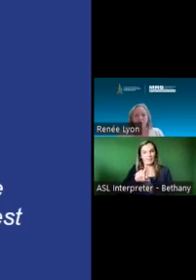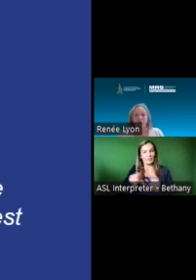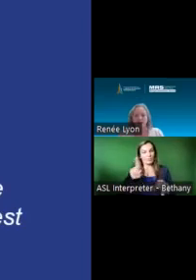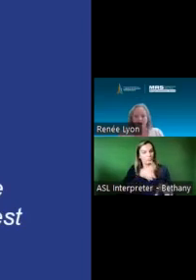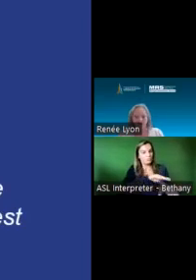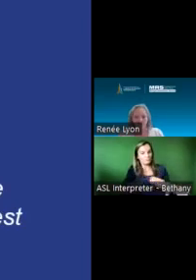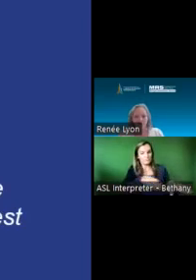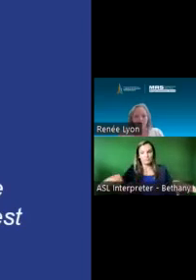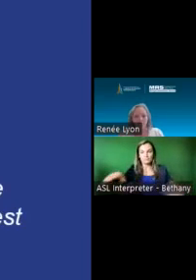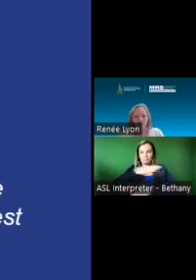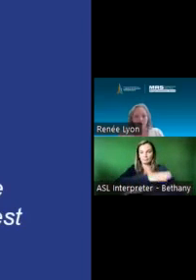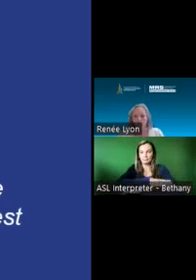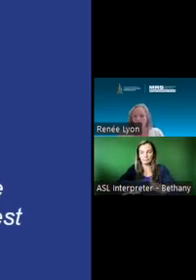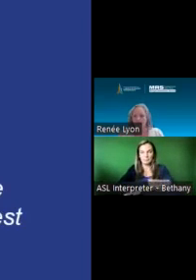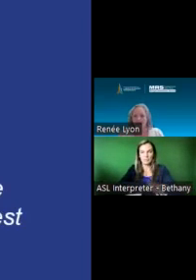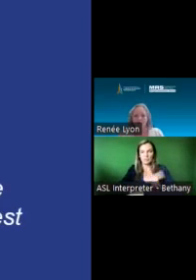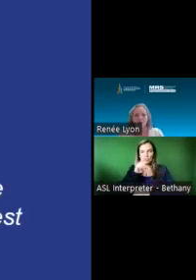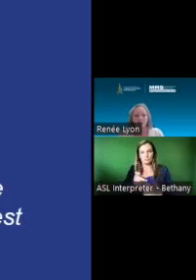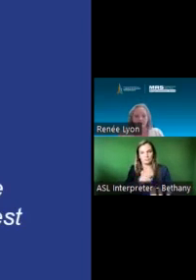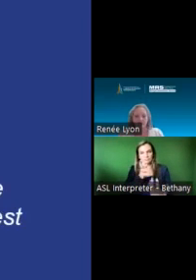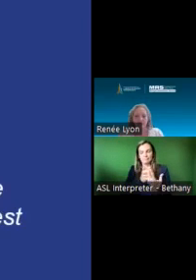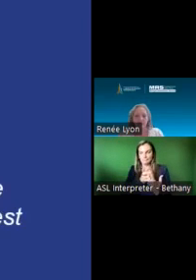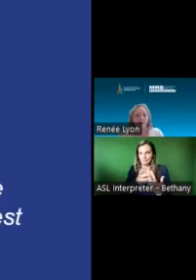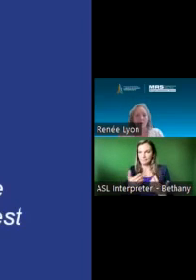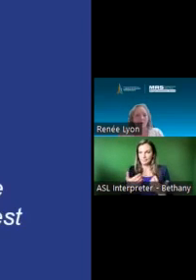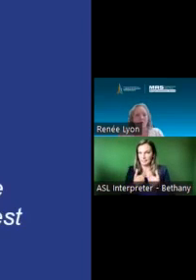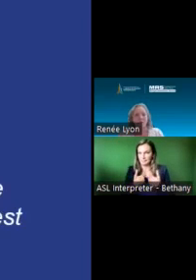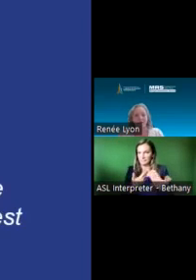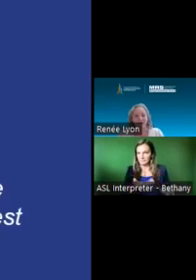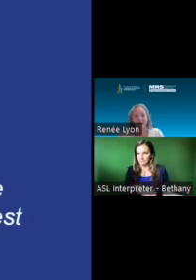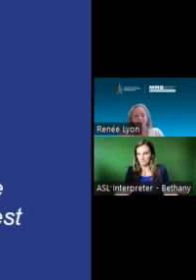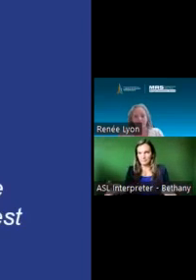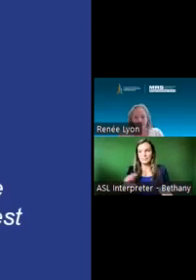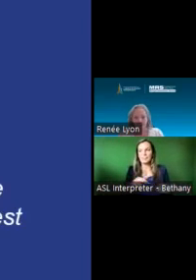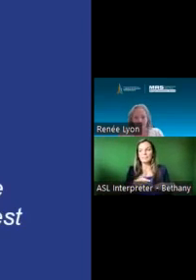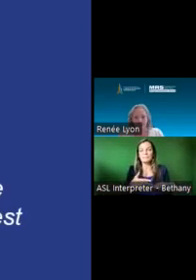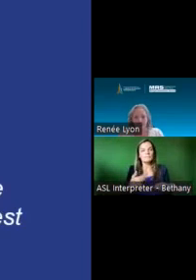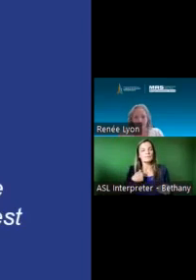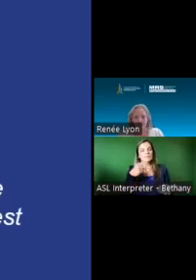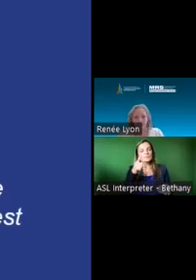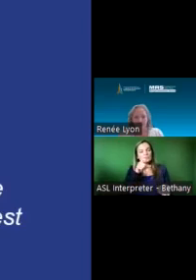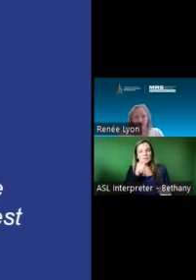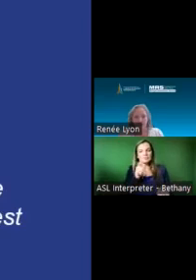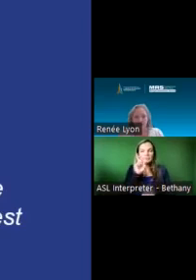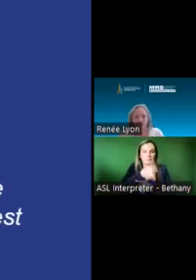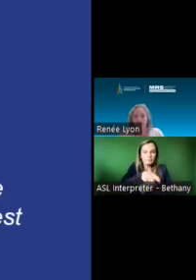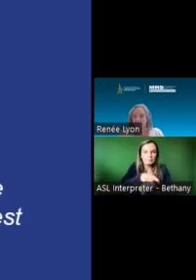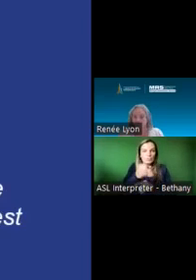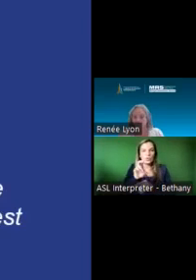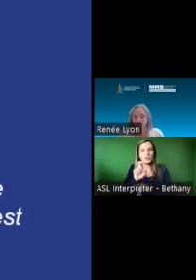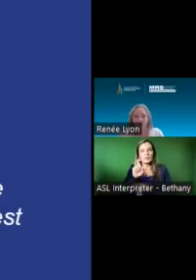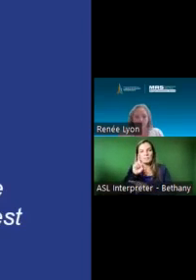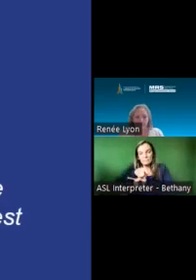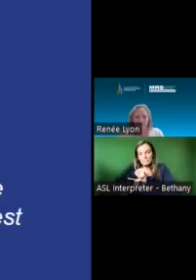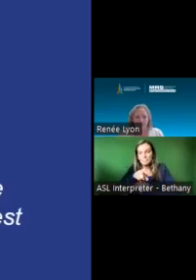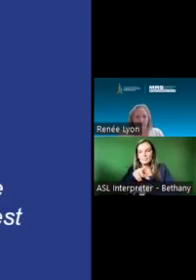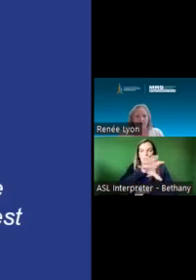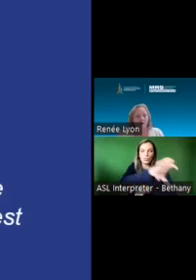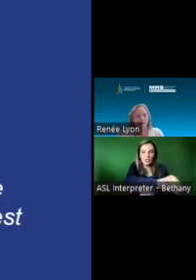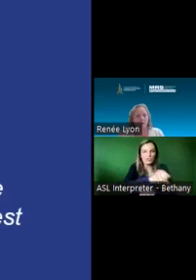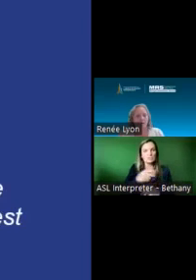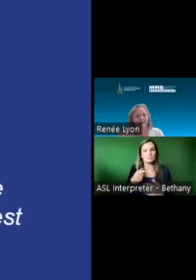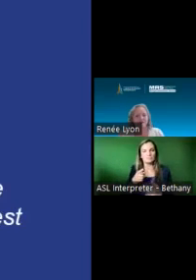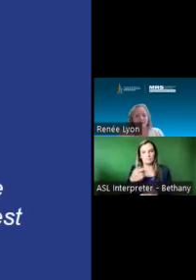surface should allow you to work without reaching or without bending. Number 2, limit that